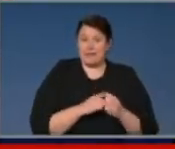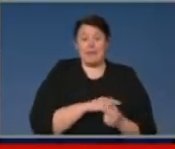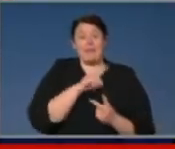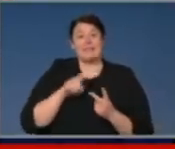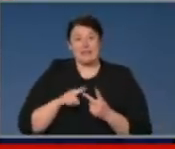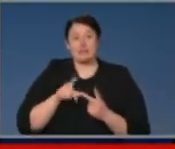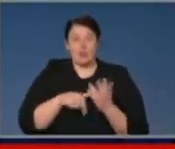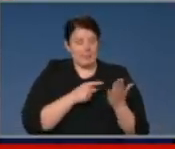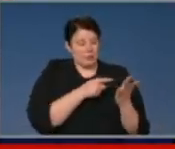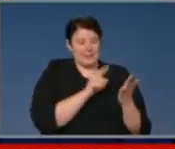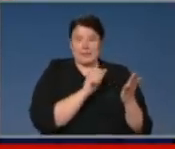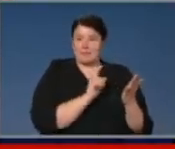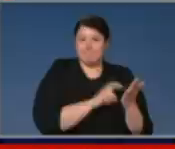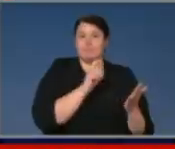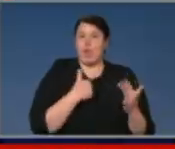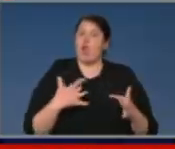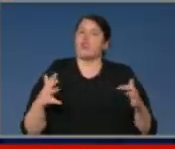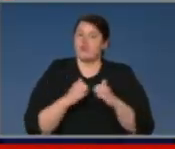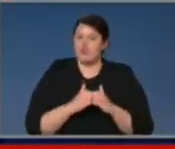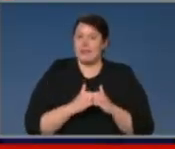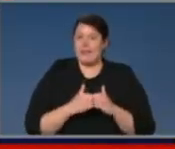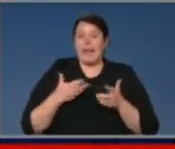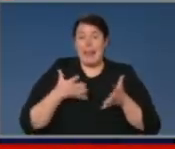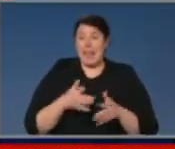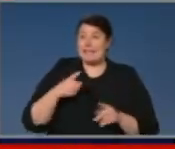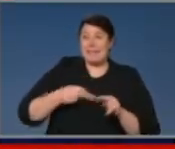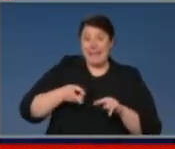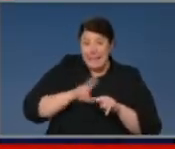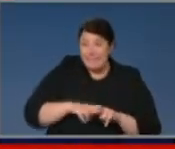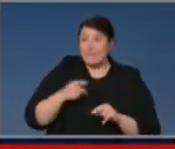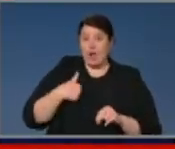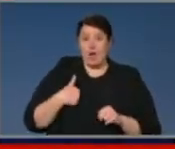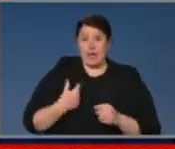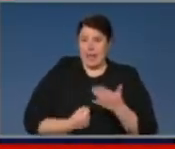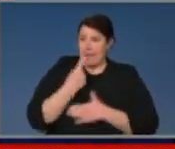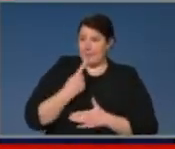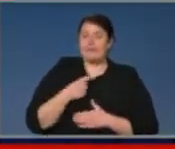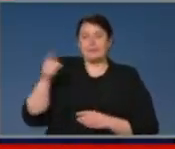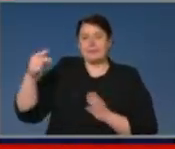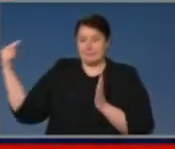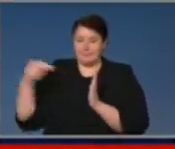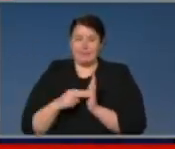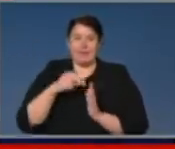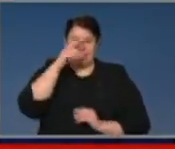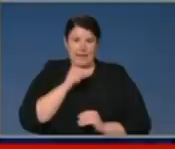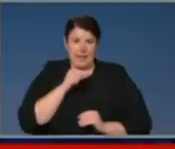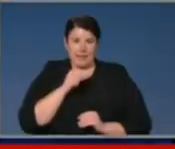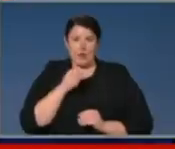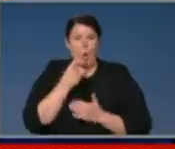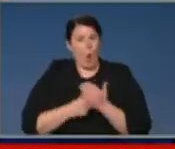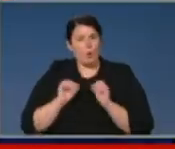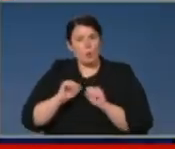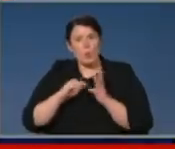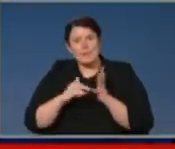to that data, and only after you have then consented for a second time.